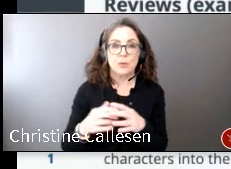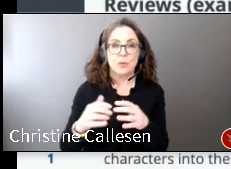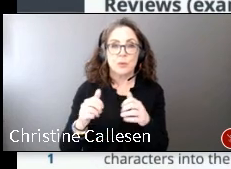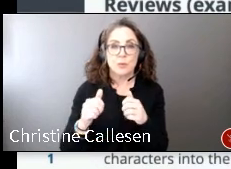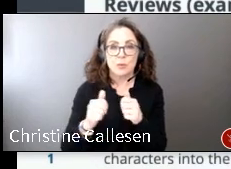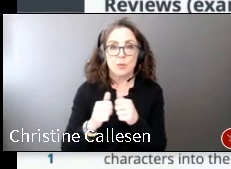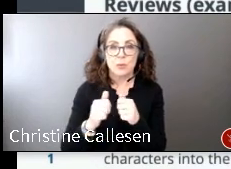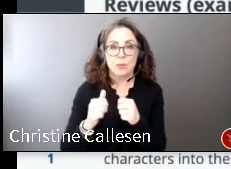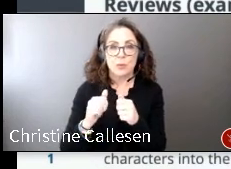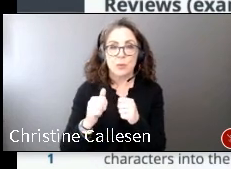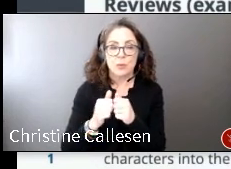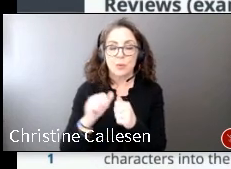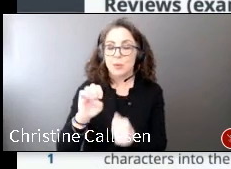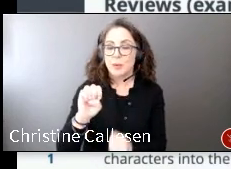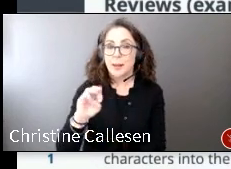after